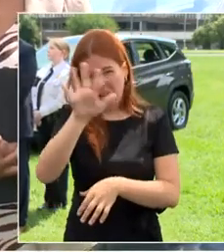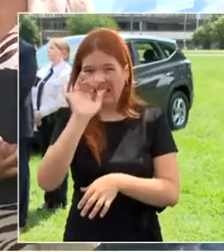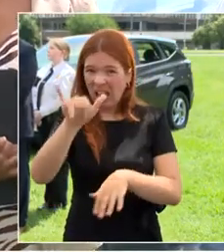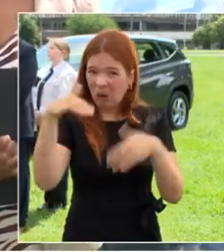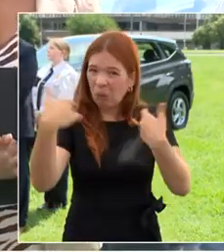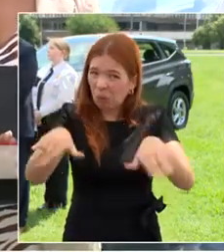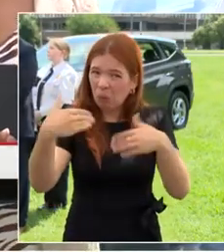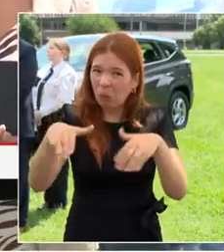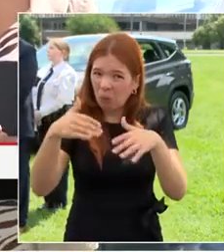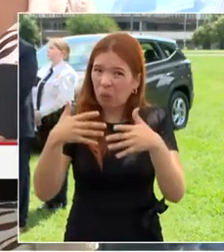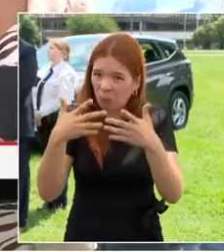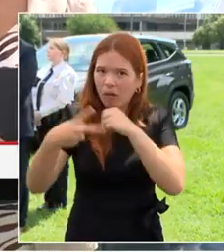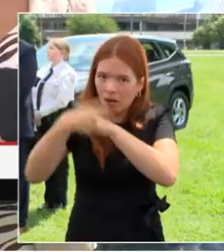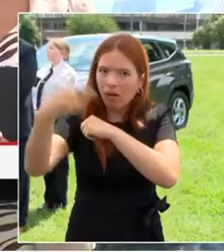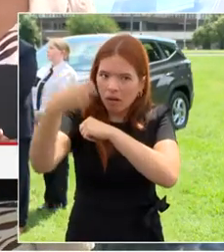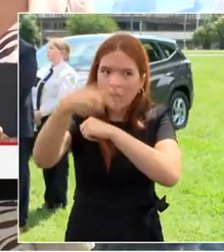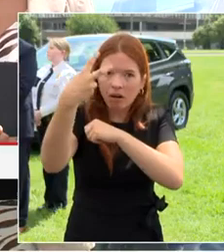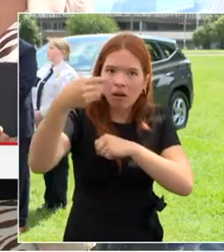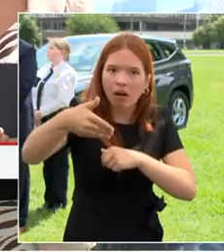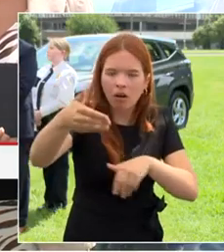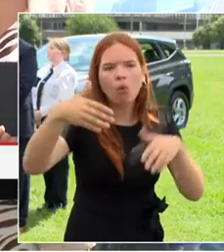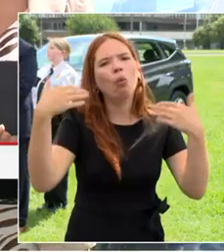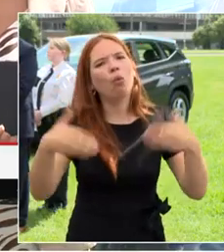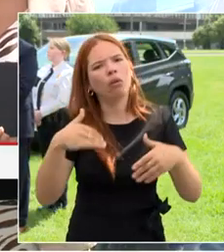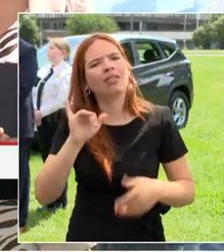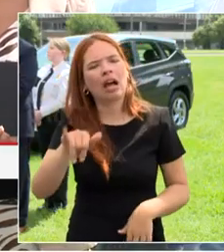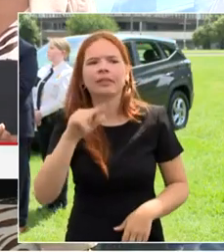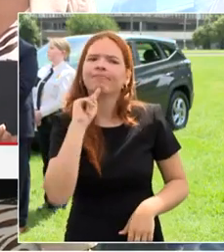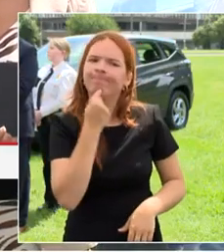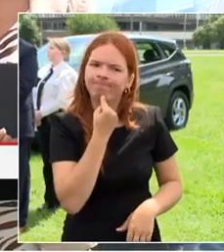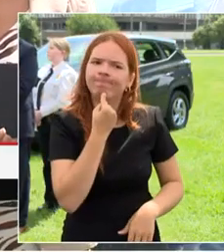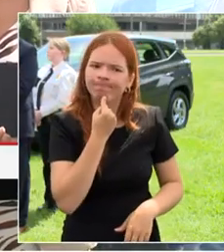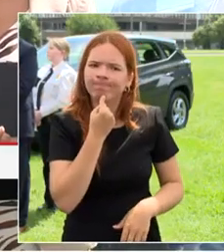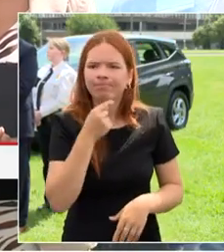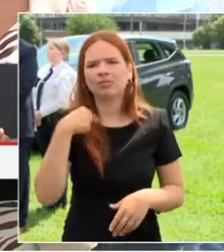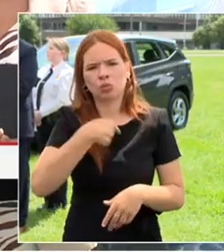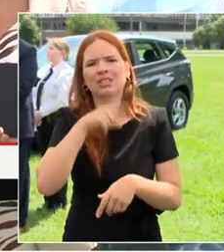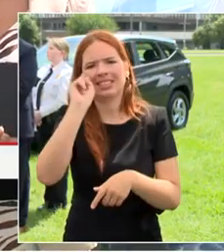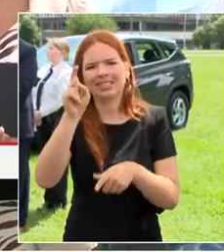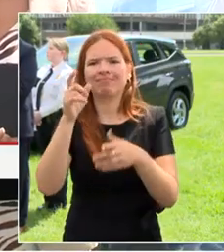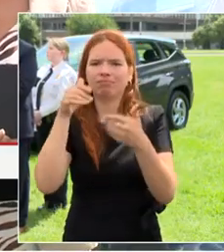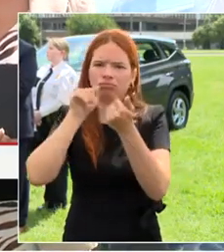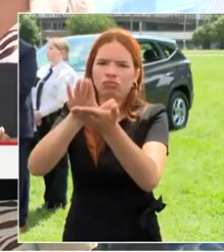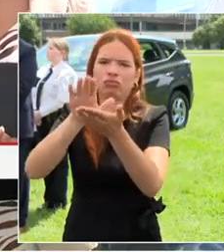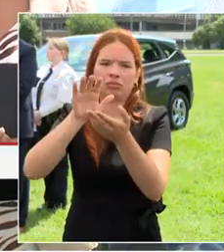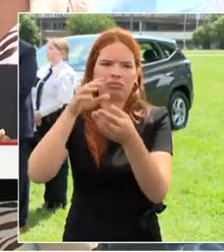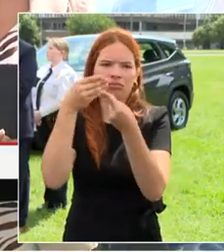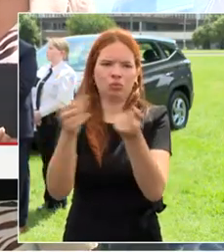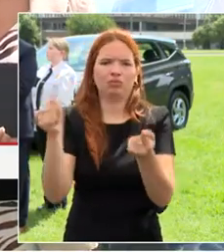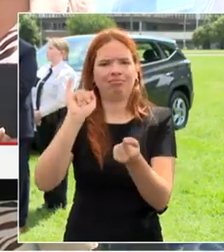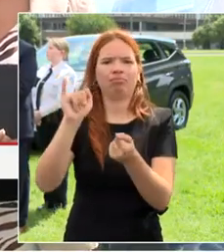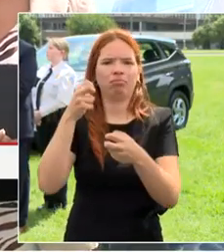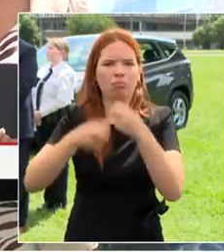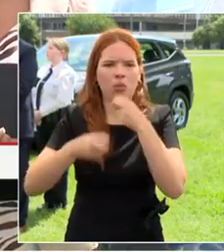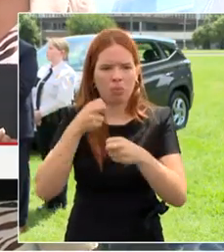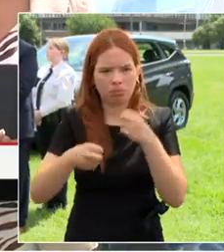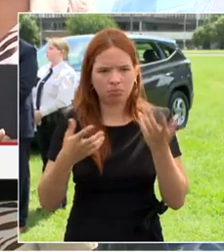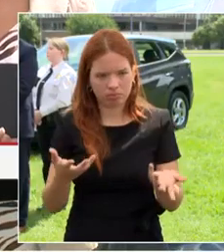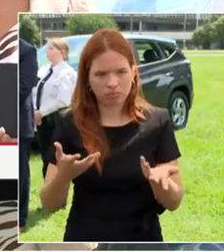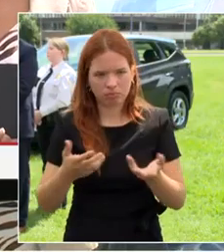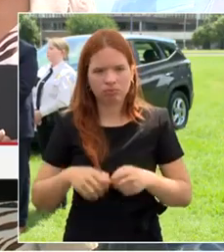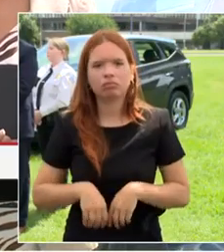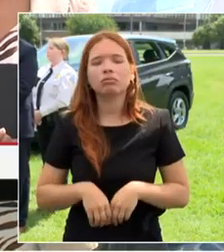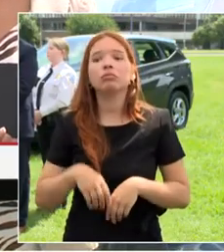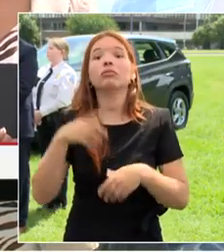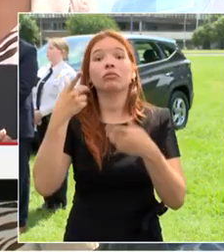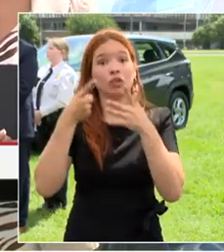Kia and Hyundai to provide steering wheel locks at all of our district stations to provide our residents with a layer of security while the other